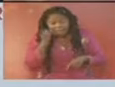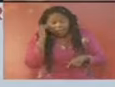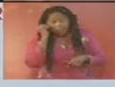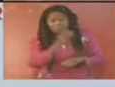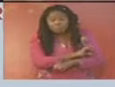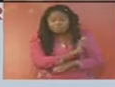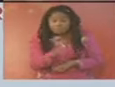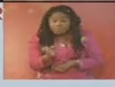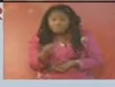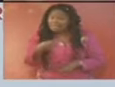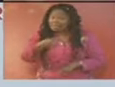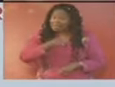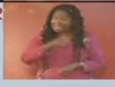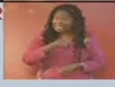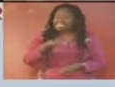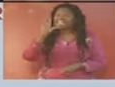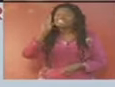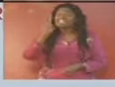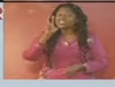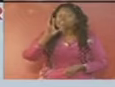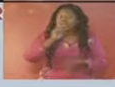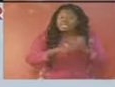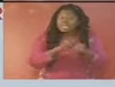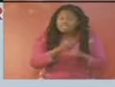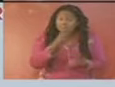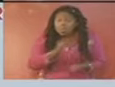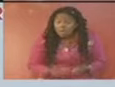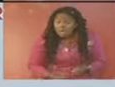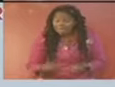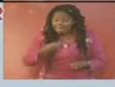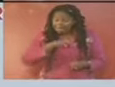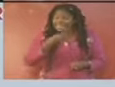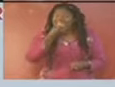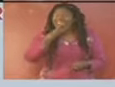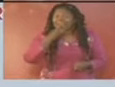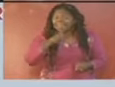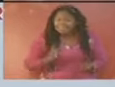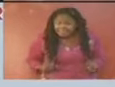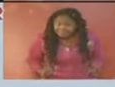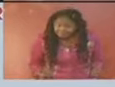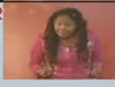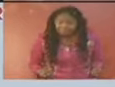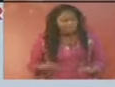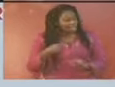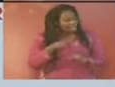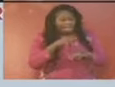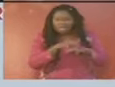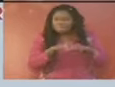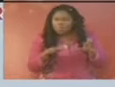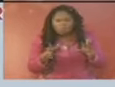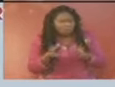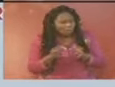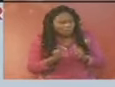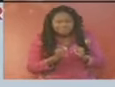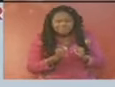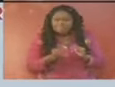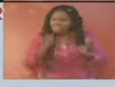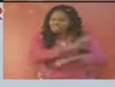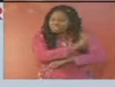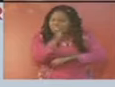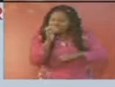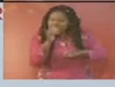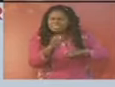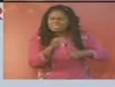in hospital. I don't want a nurse having to leave her home to come and see about Terence Dayal Singh on